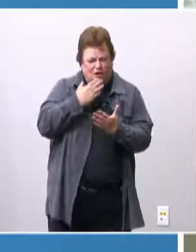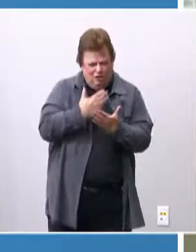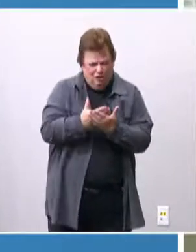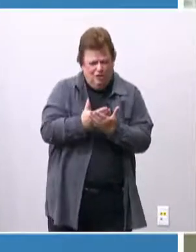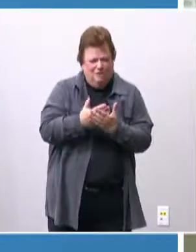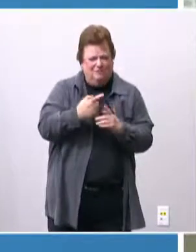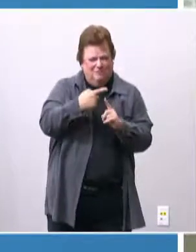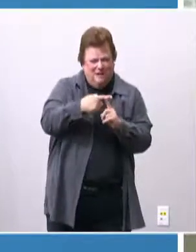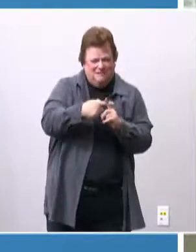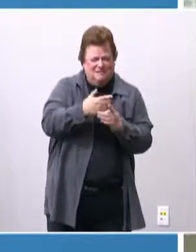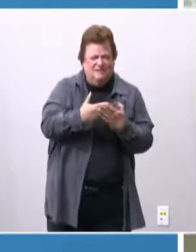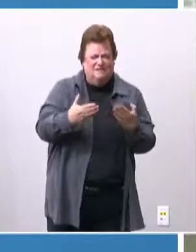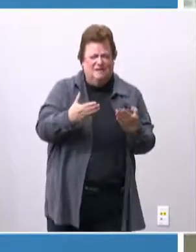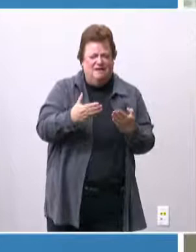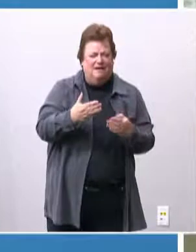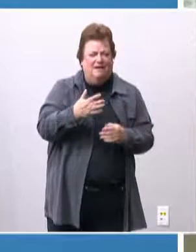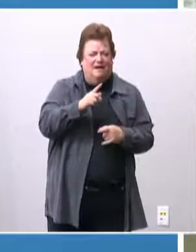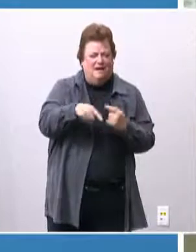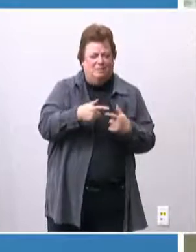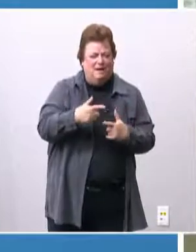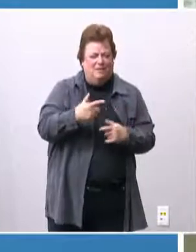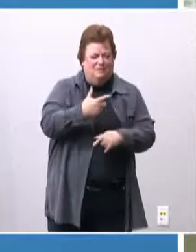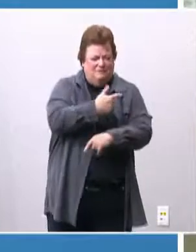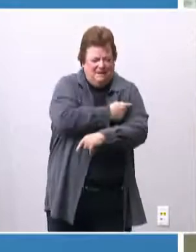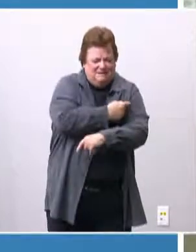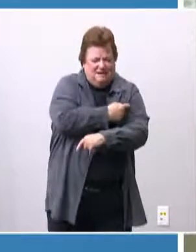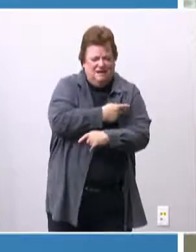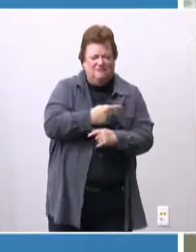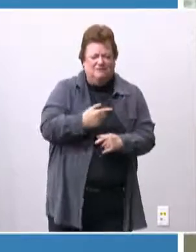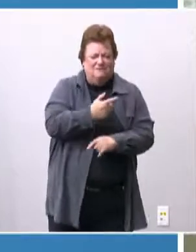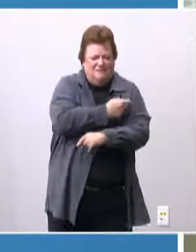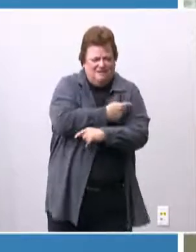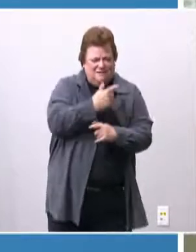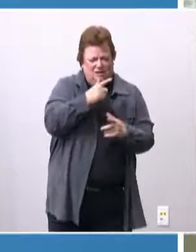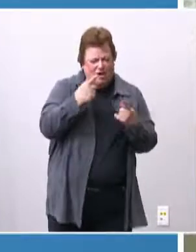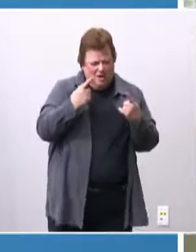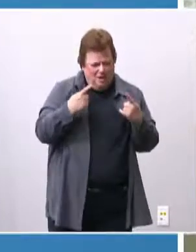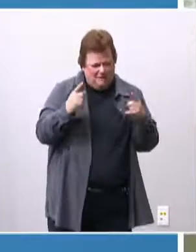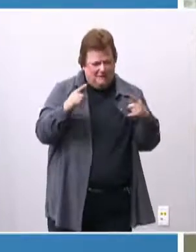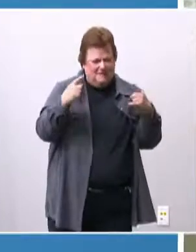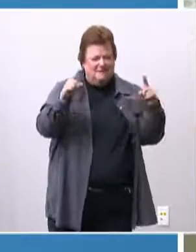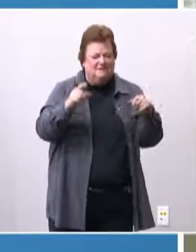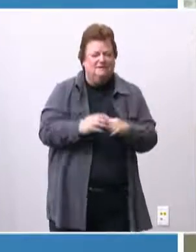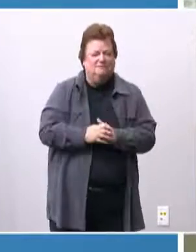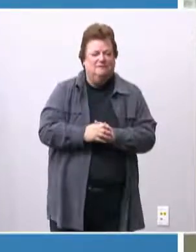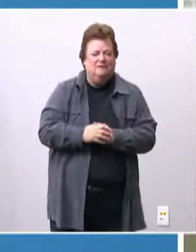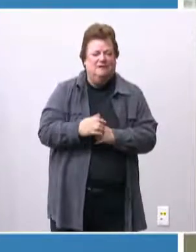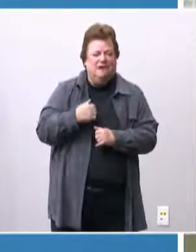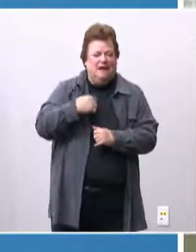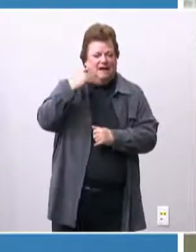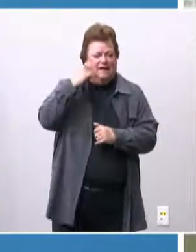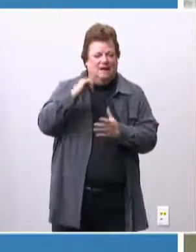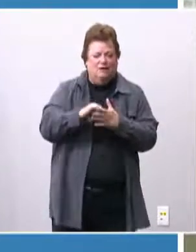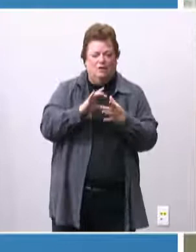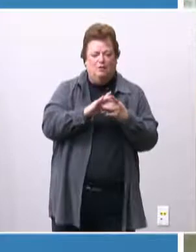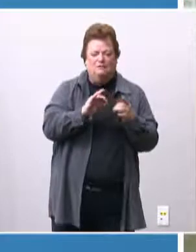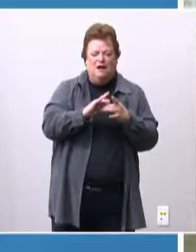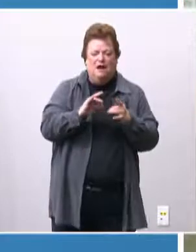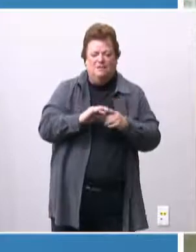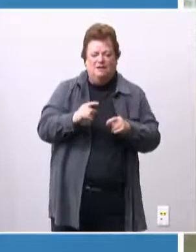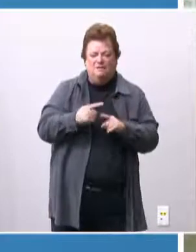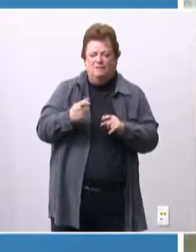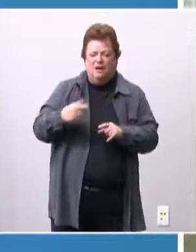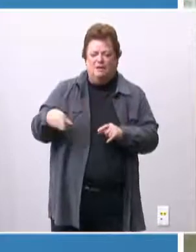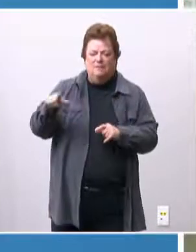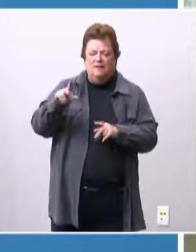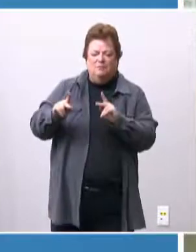clear safety and efficacy that we have on the vaccinations. And I often hear these comments again from misinformed or